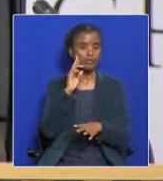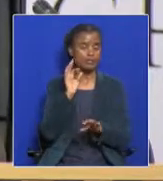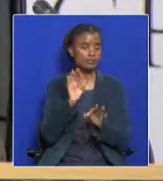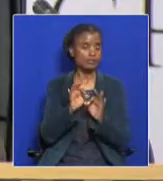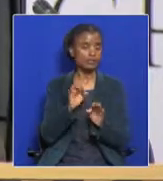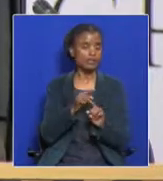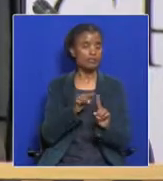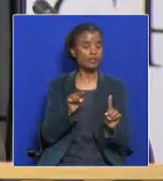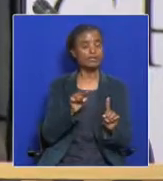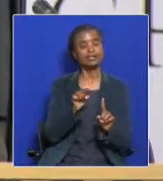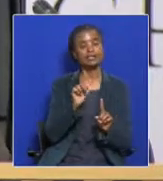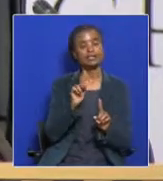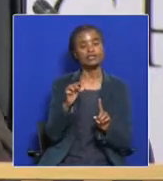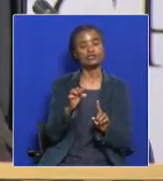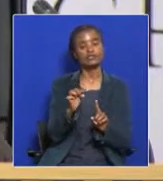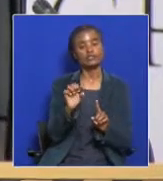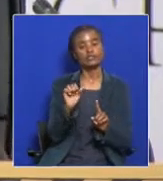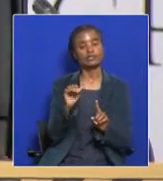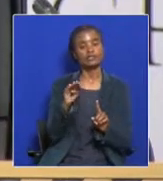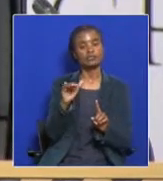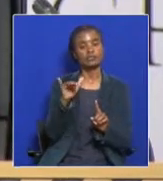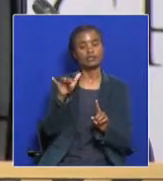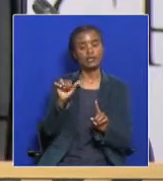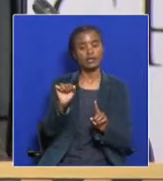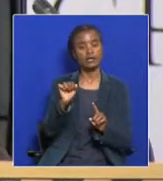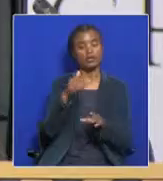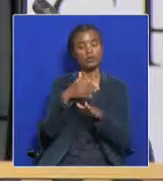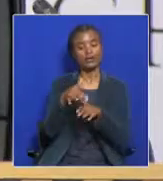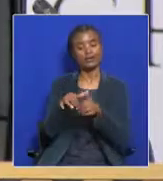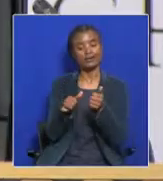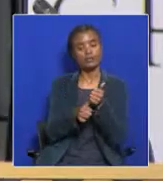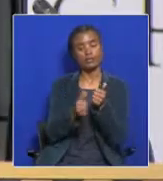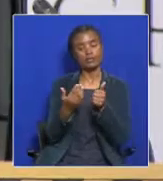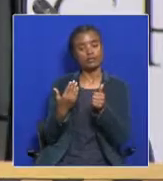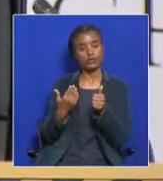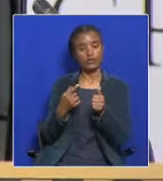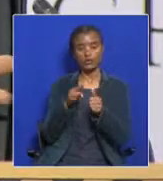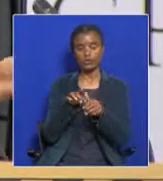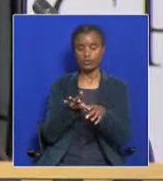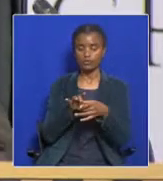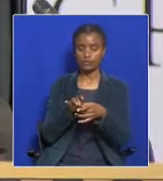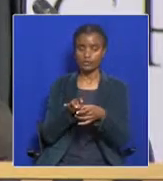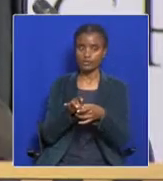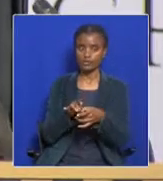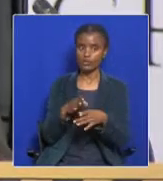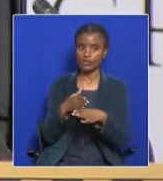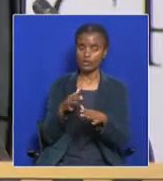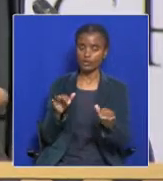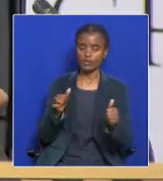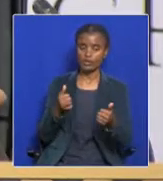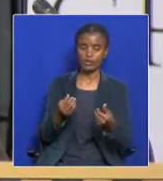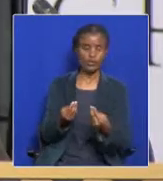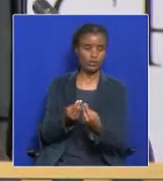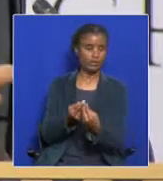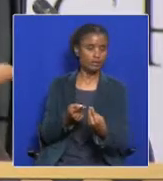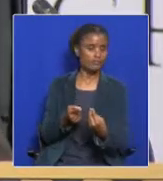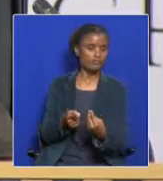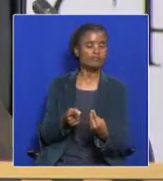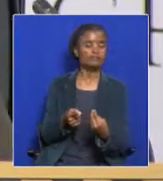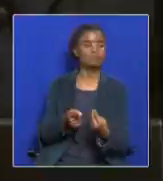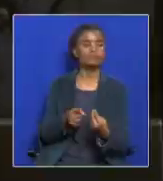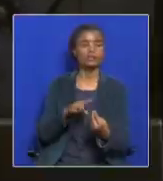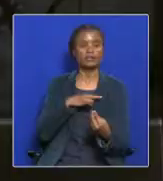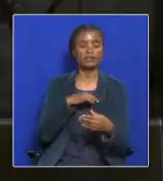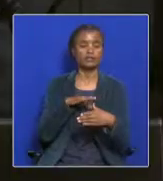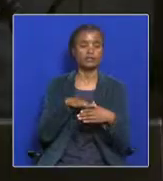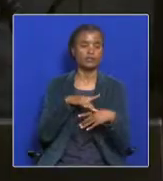me at EPR as well. So we've got a close relationship. I get on well with the member. So that's the reason for it. There's no Well, I